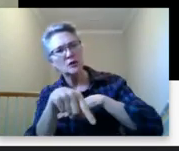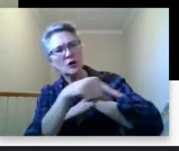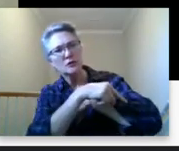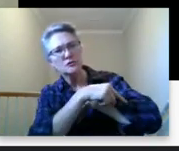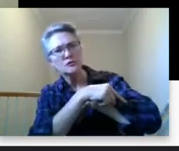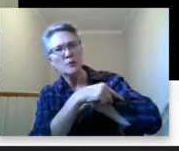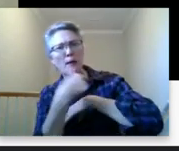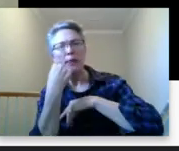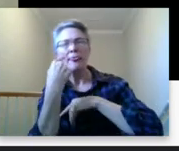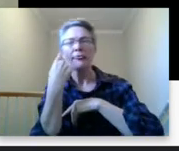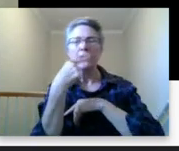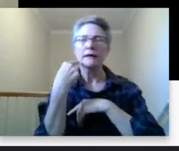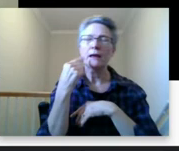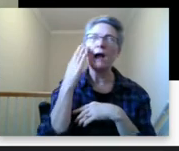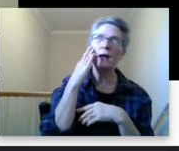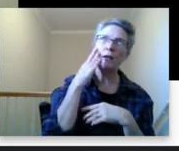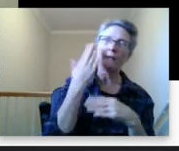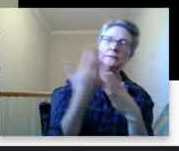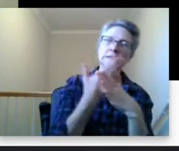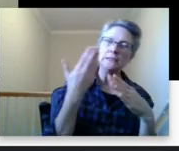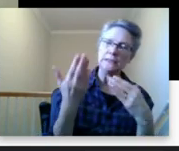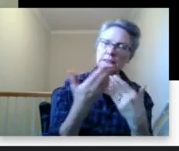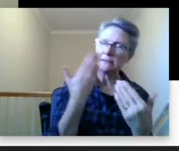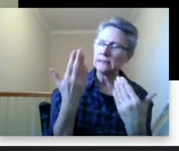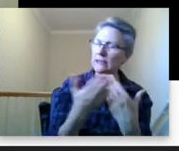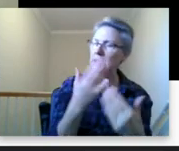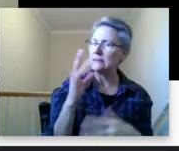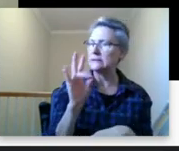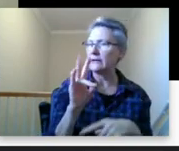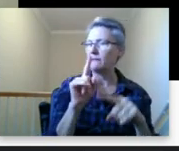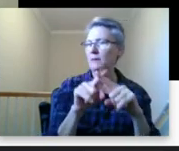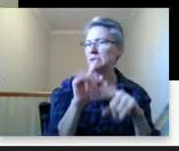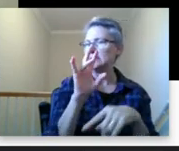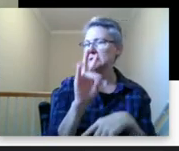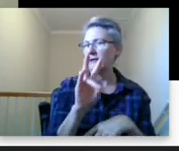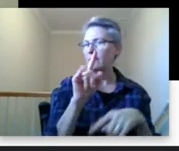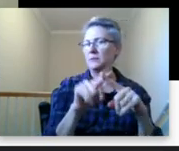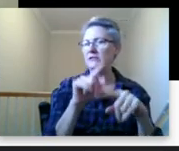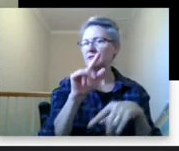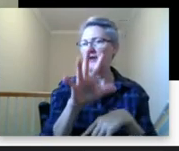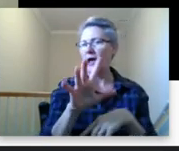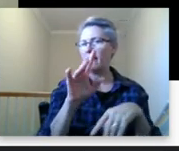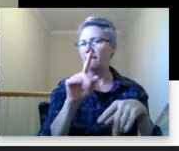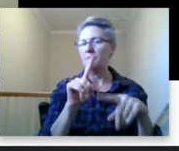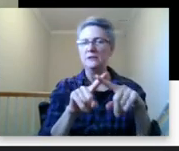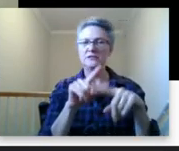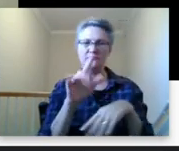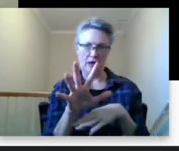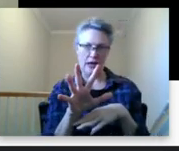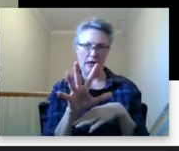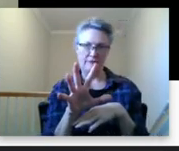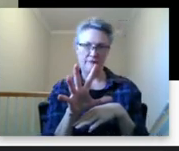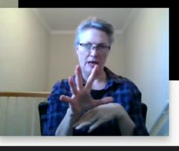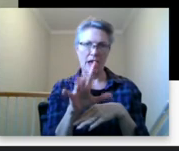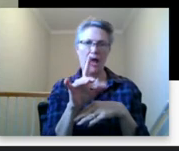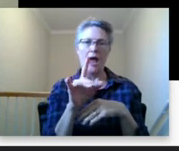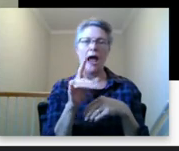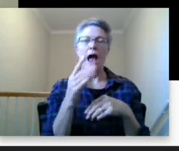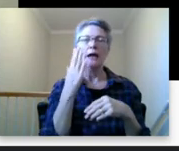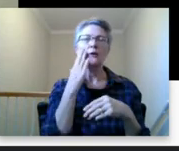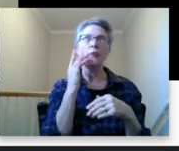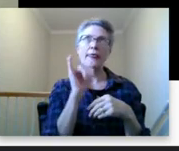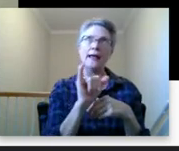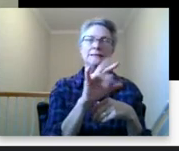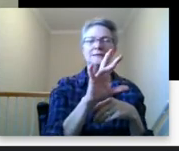probably already thinking, Ms. Sharma, this is really easy. We can do 7 plus 7 plus 5 plus 5. I know 7 and